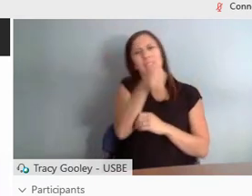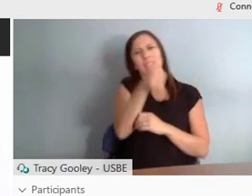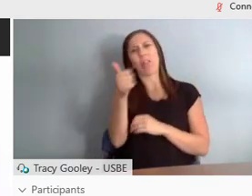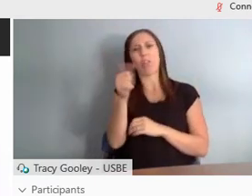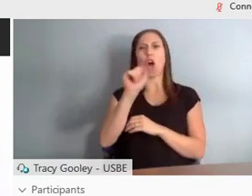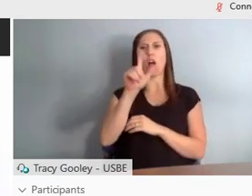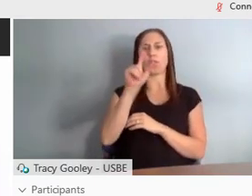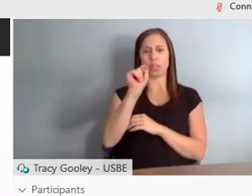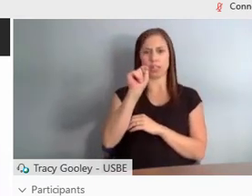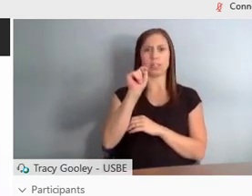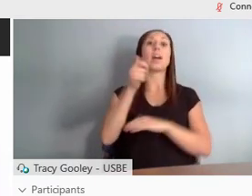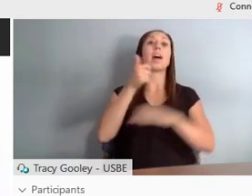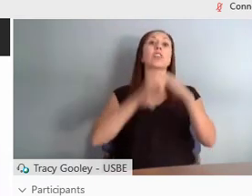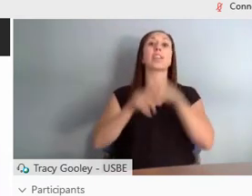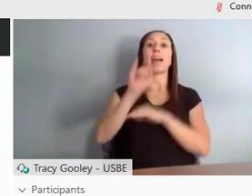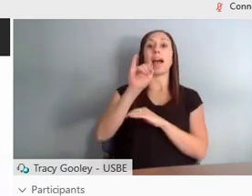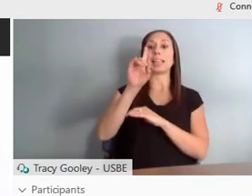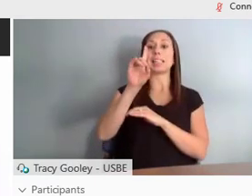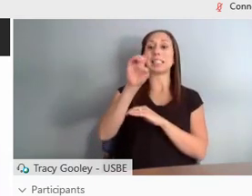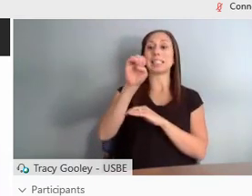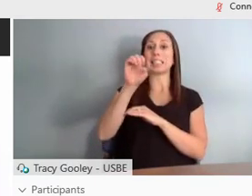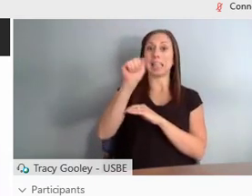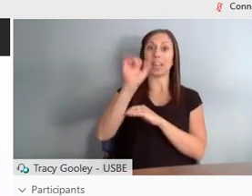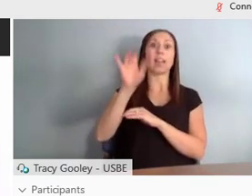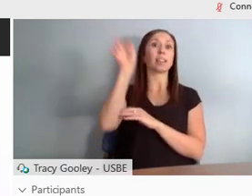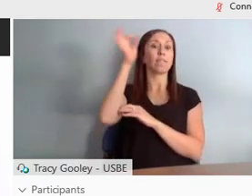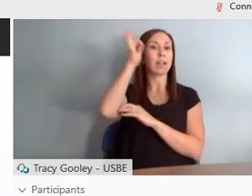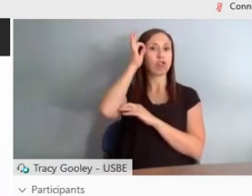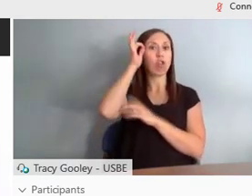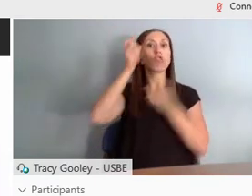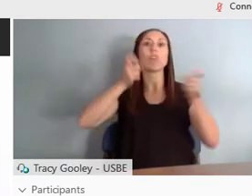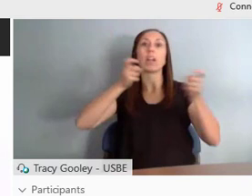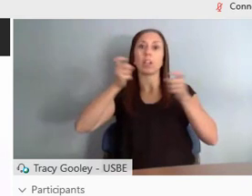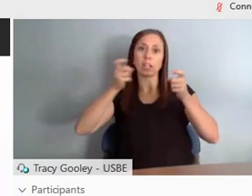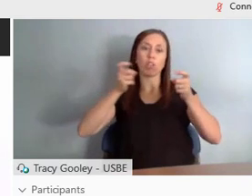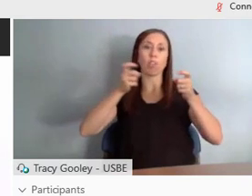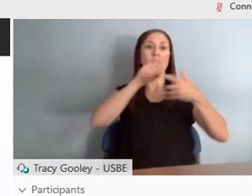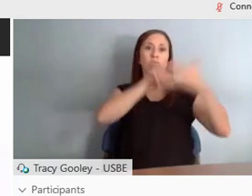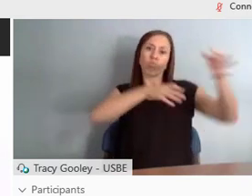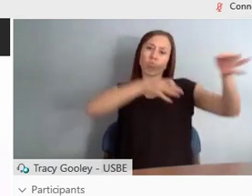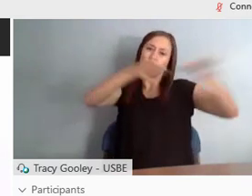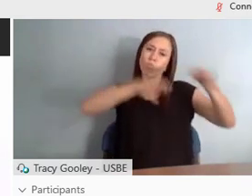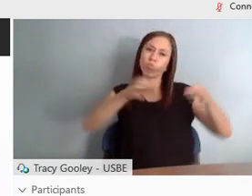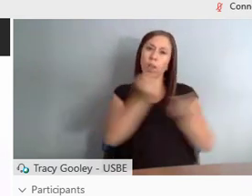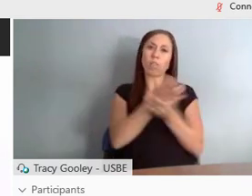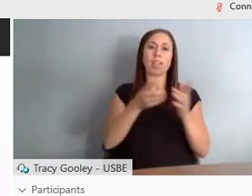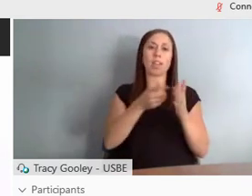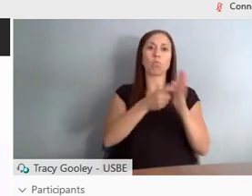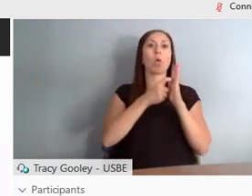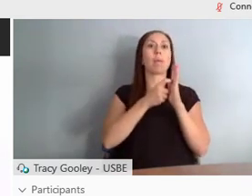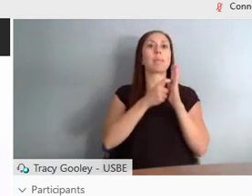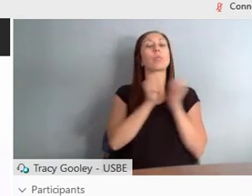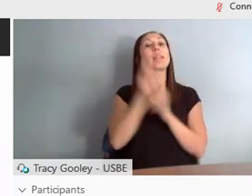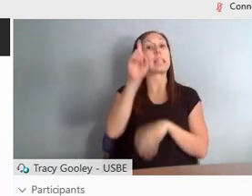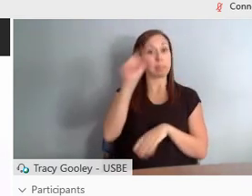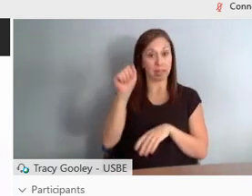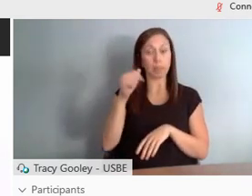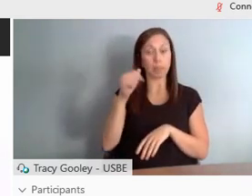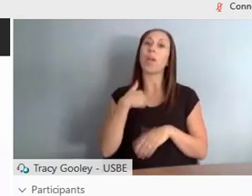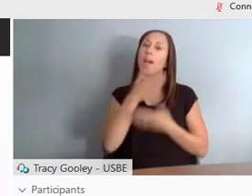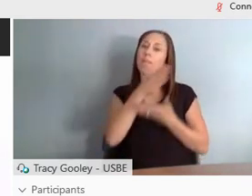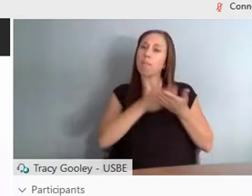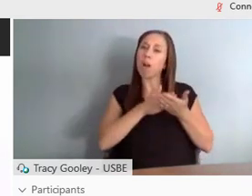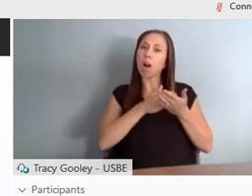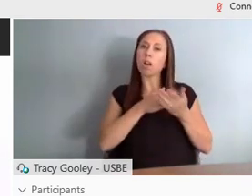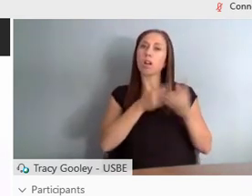is our federal regulation that outlines all of our disability requirements, we have this section